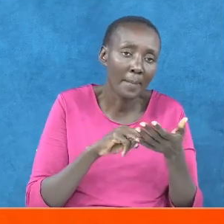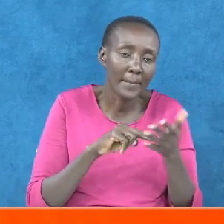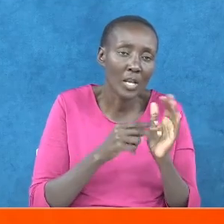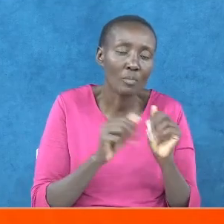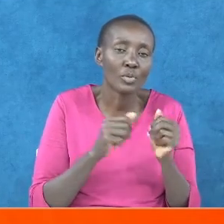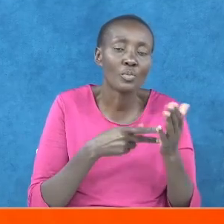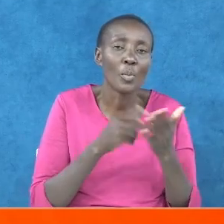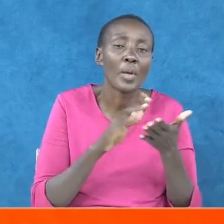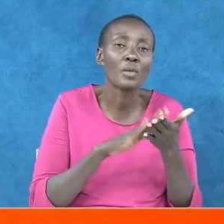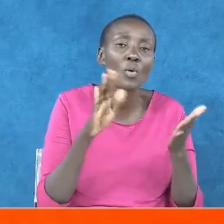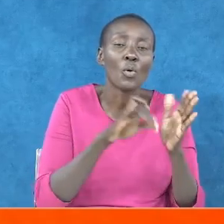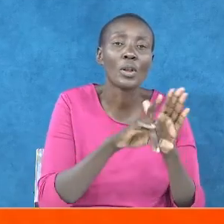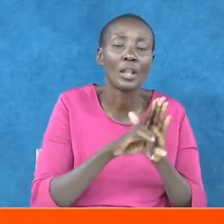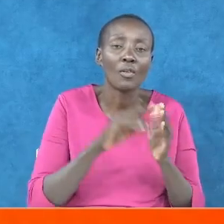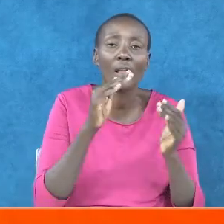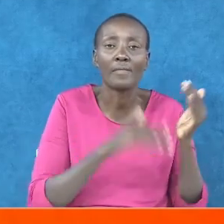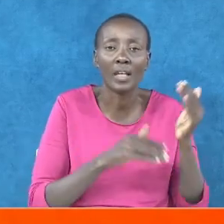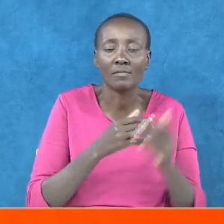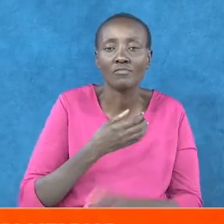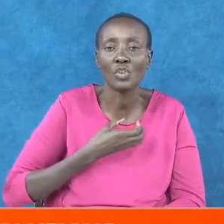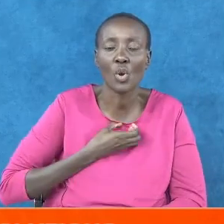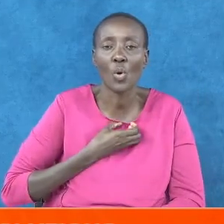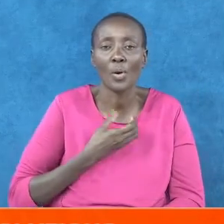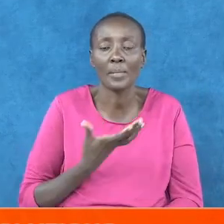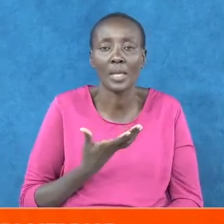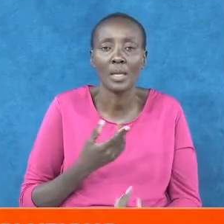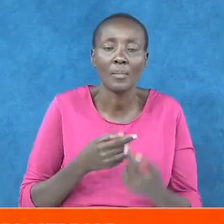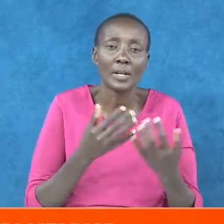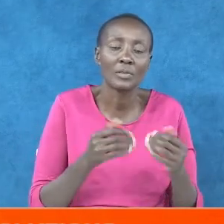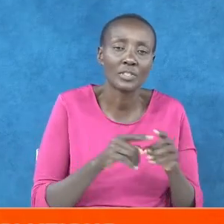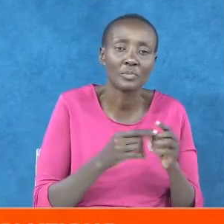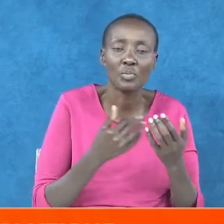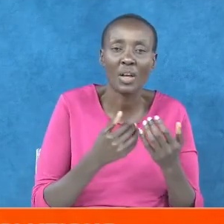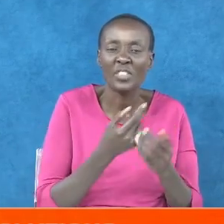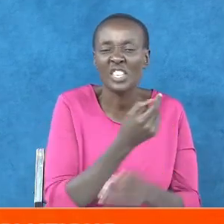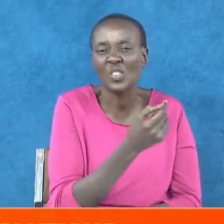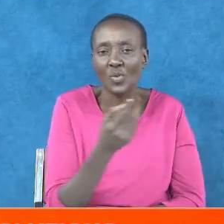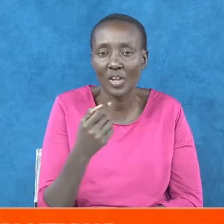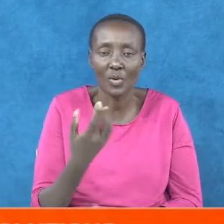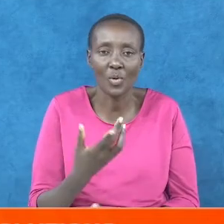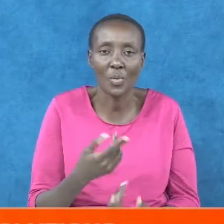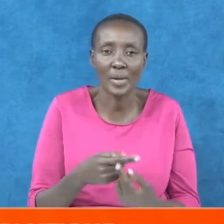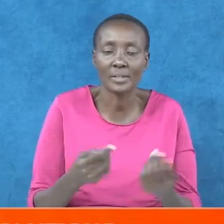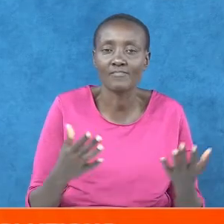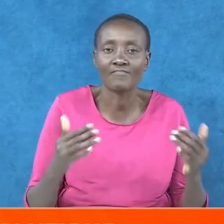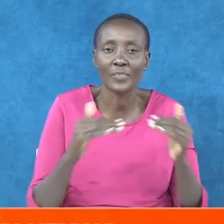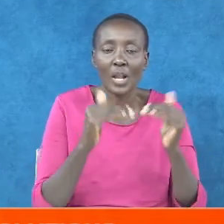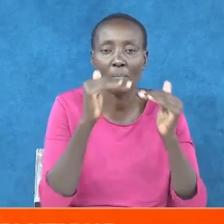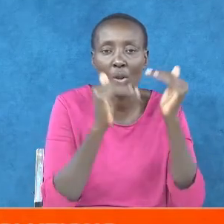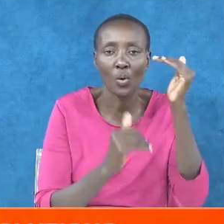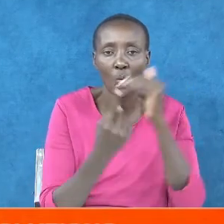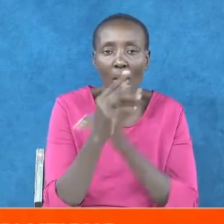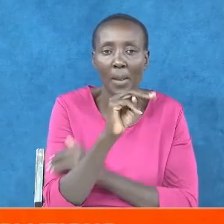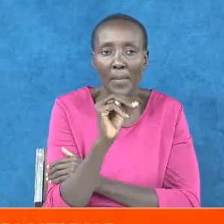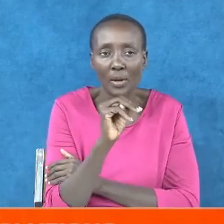of legal costs more than what I'm even claiming. Right. But now we have the small claims court, whose threshold is disputes below 1 million shillings